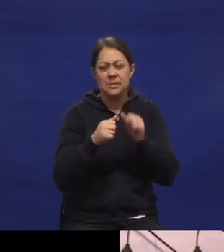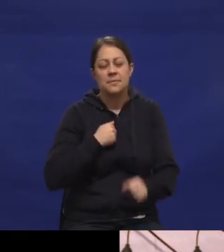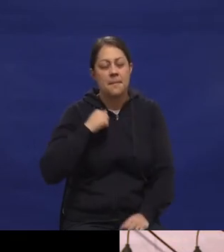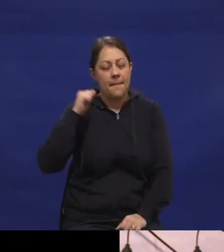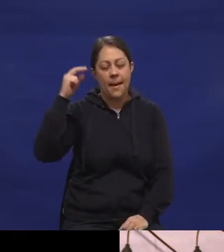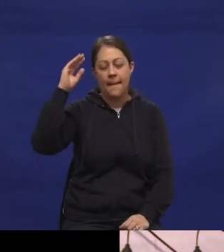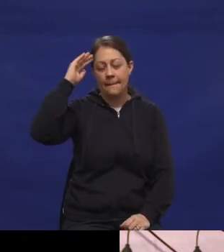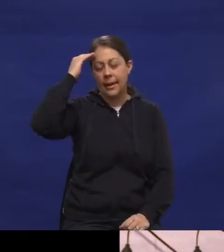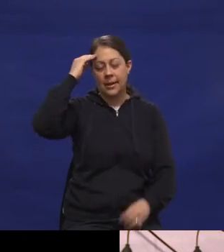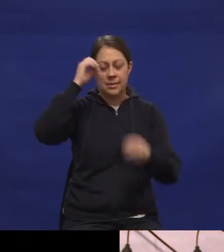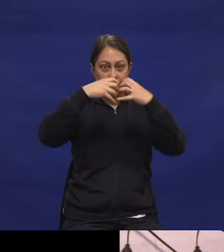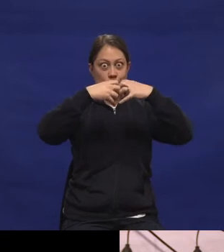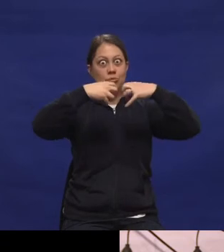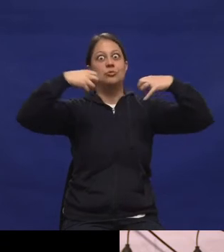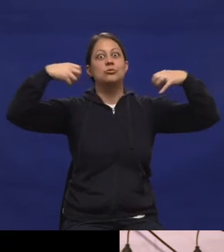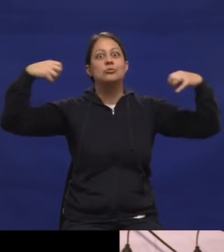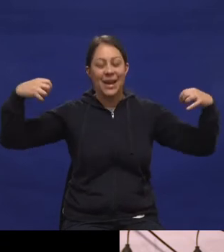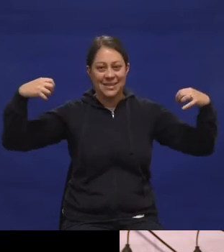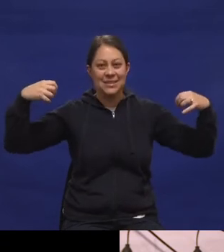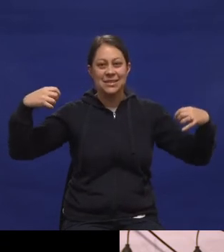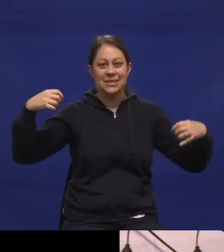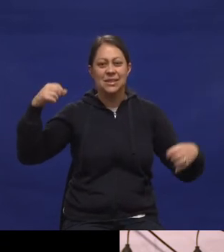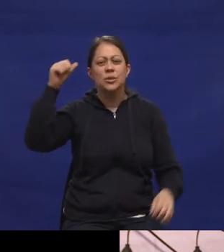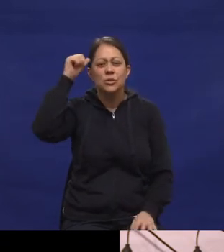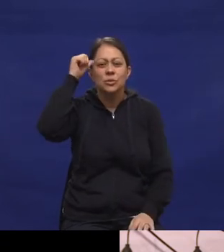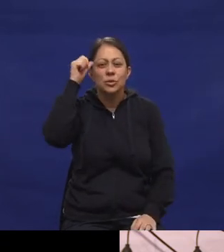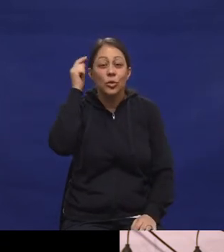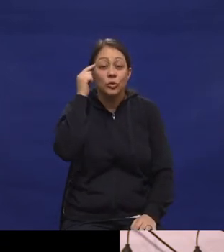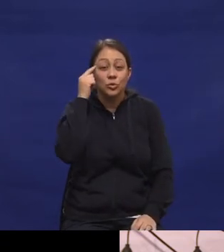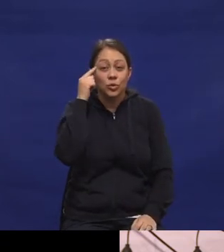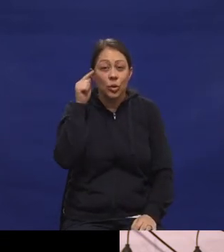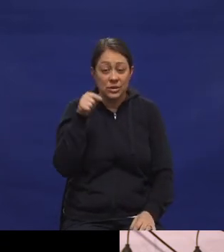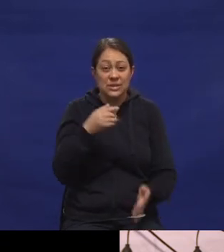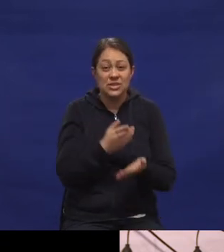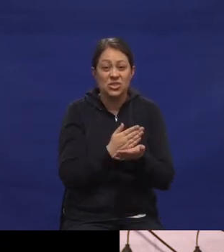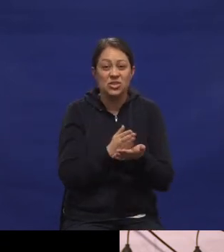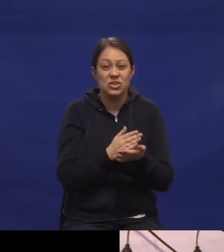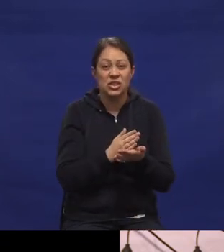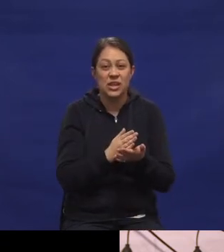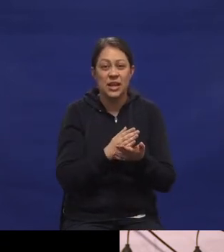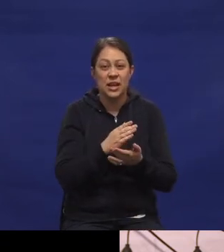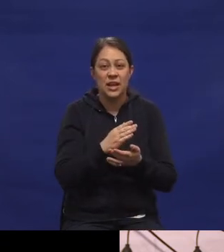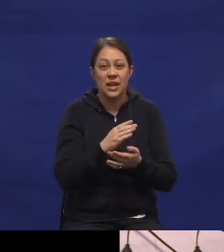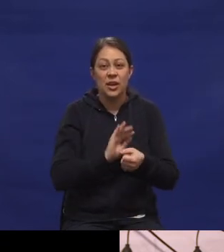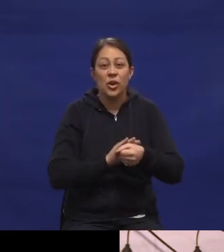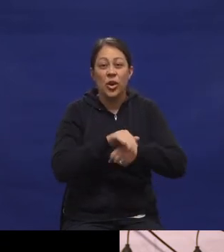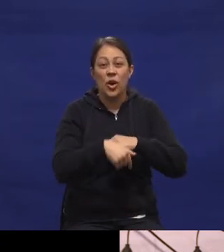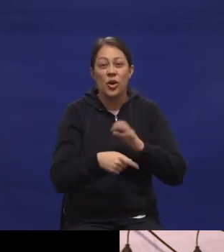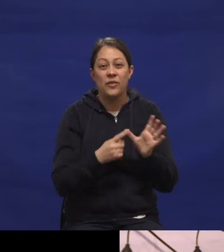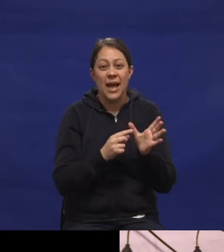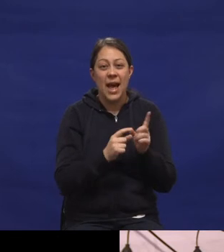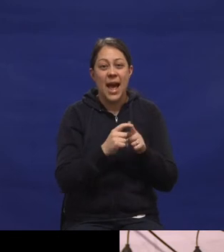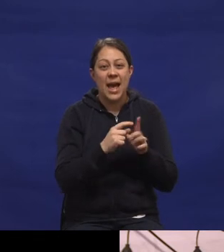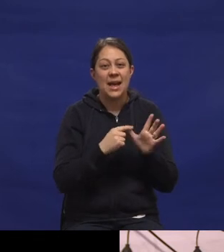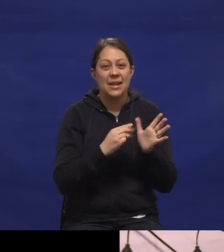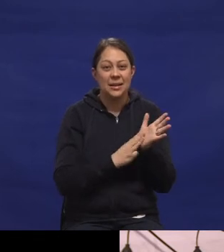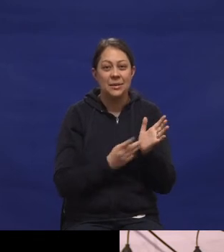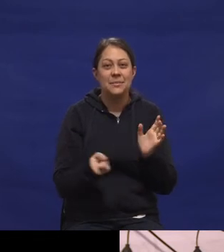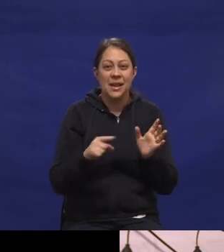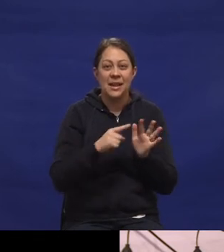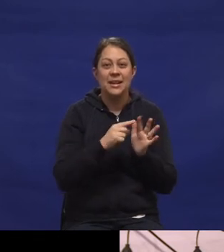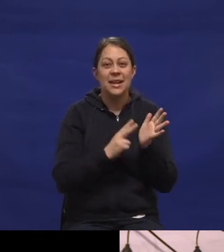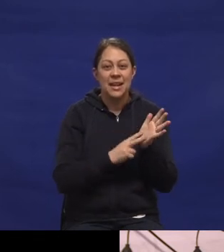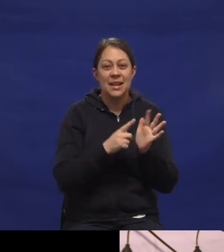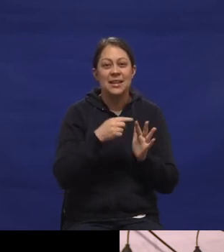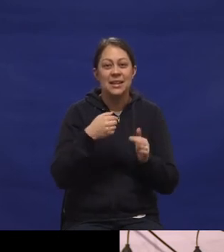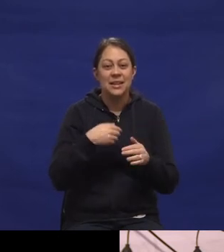stretched. You know, the thought that he shared about Adam and Eve in the garden